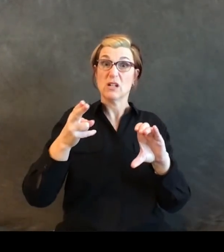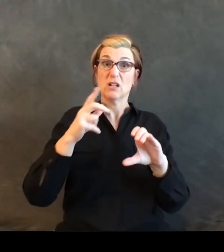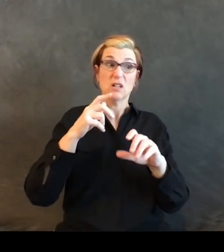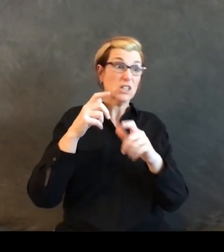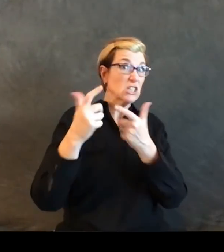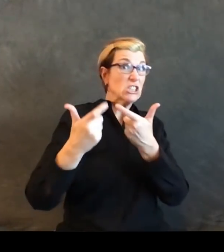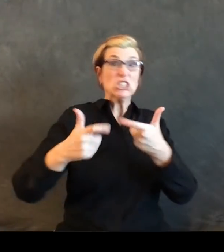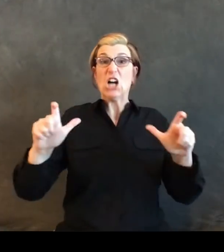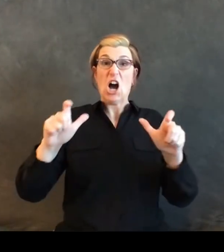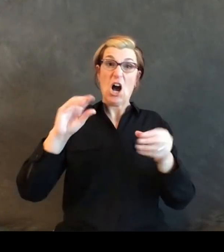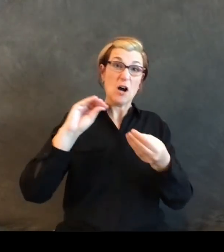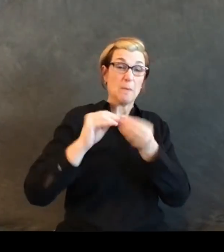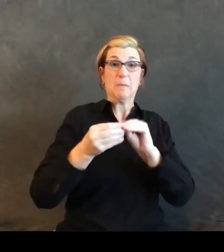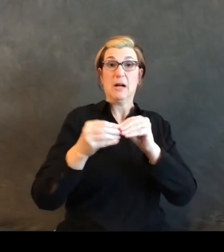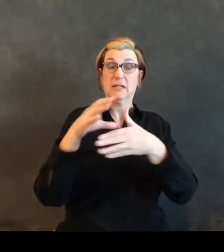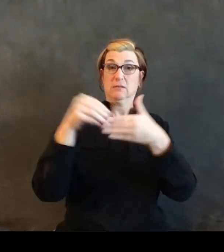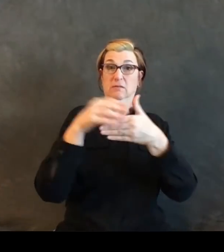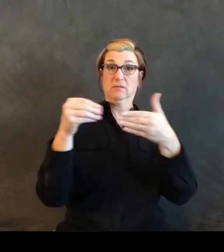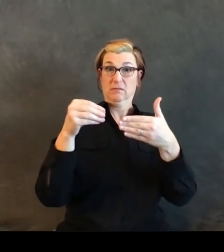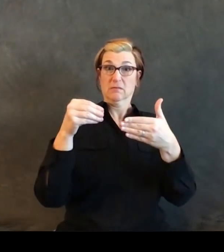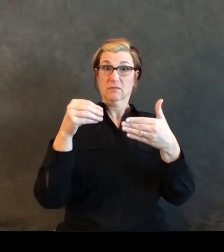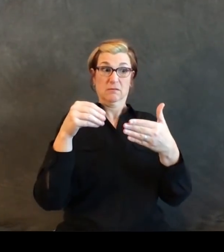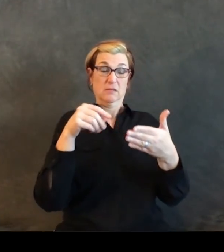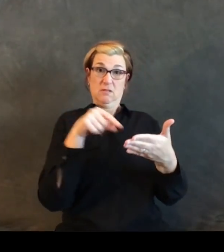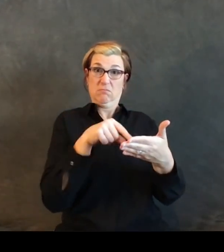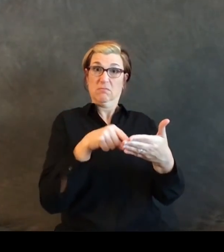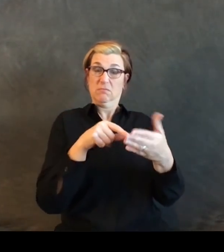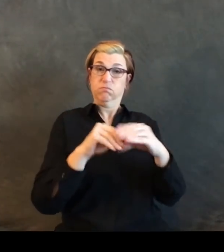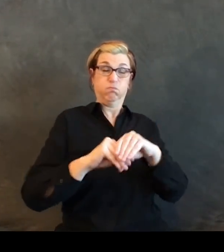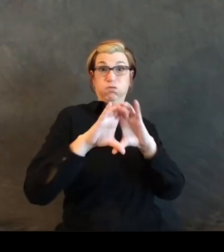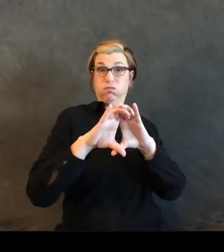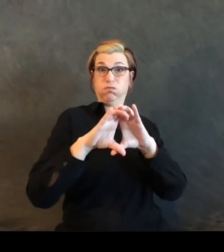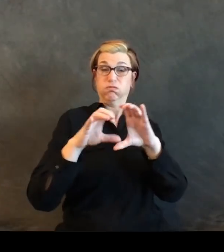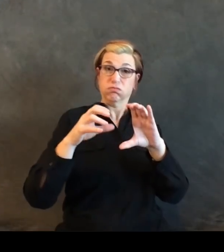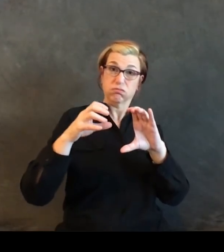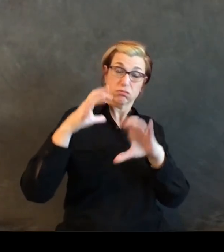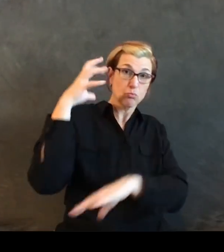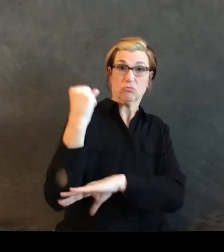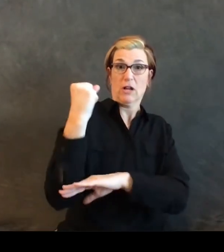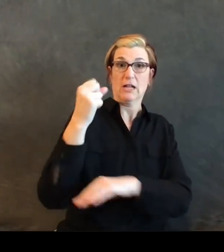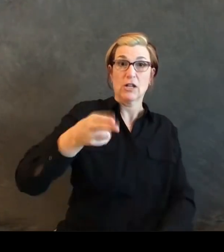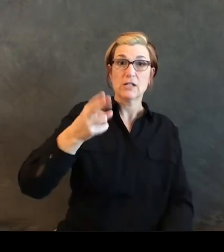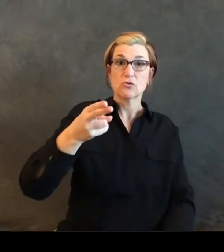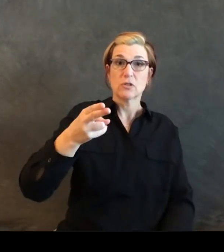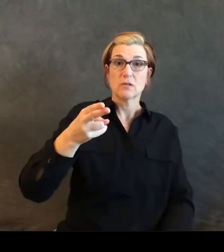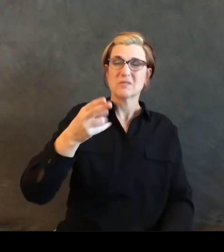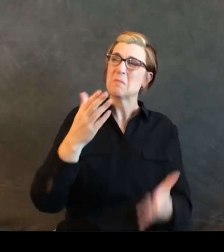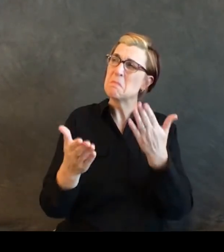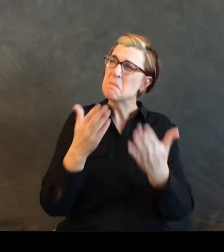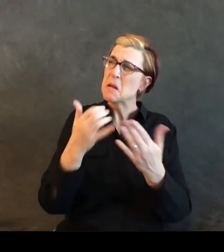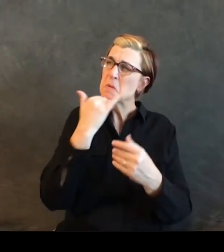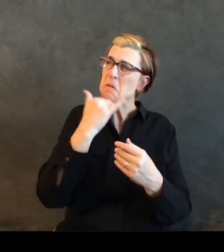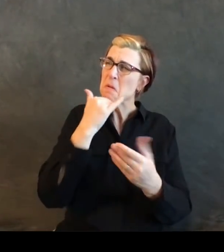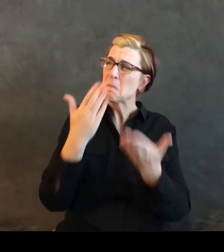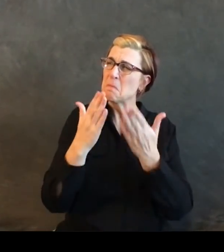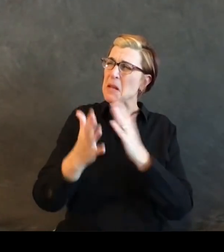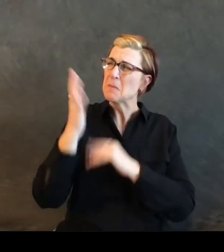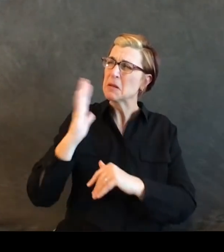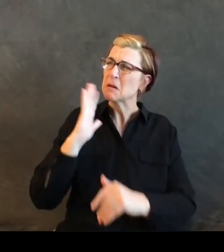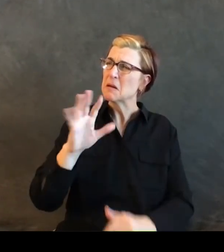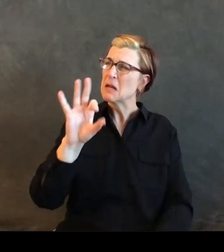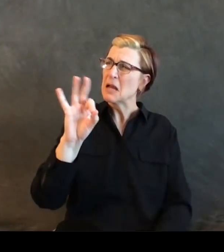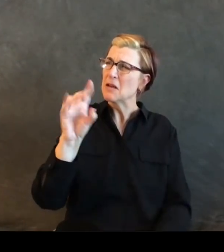Perhaps, relatively speaking, if you go back, look during the FDR New Deal days, there was something